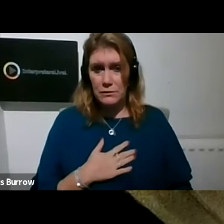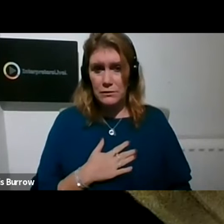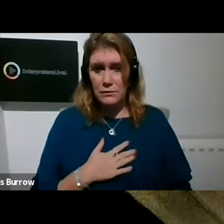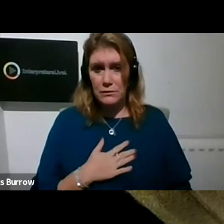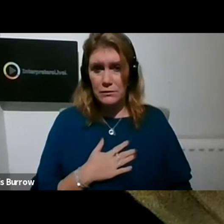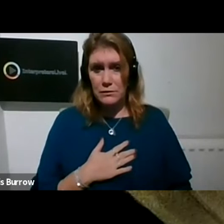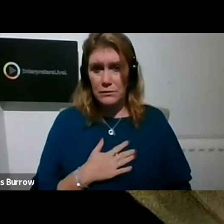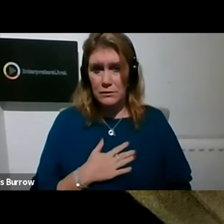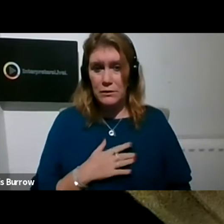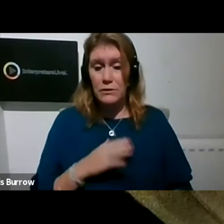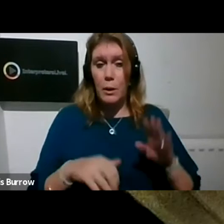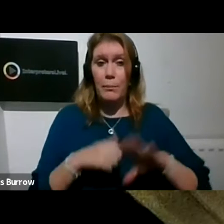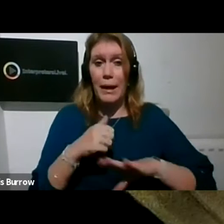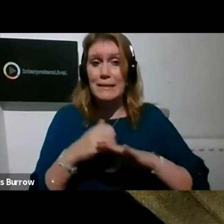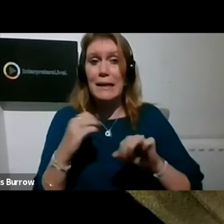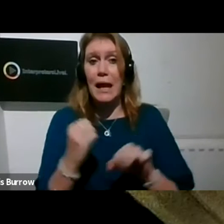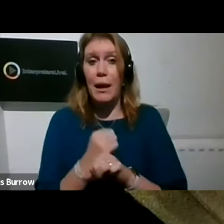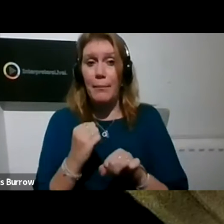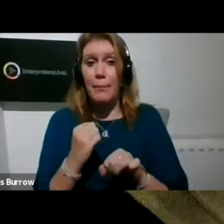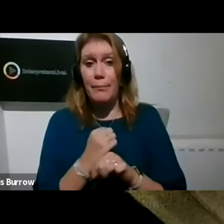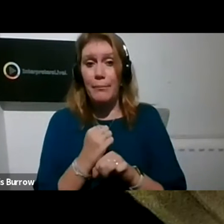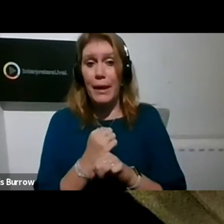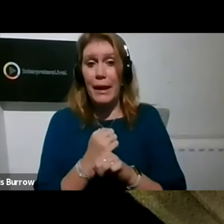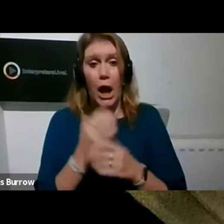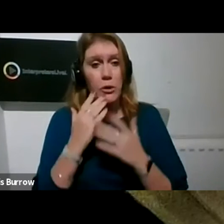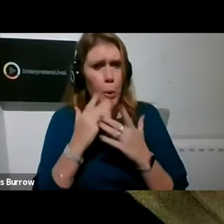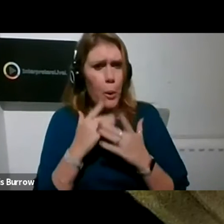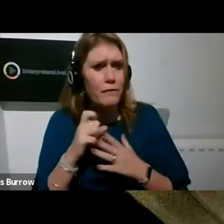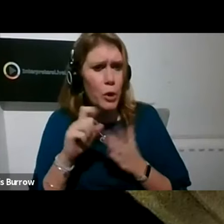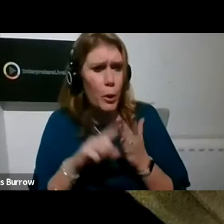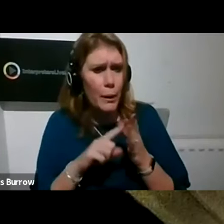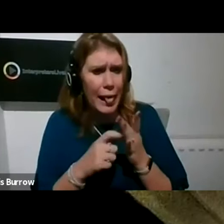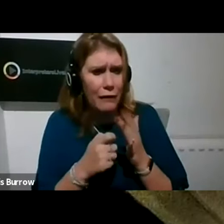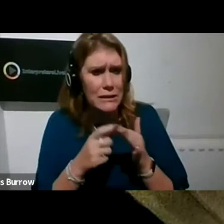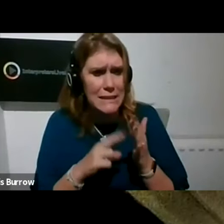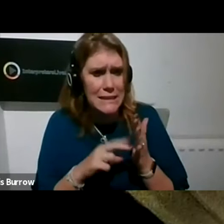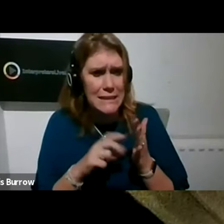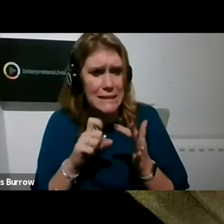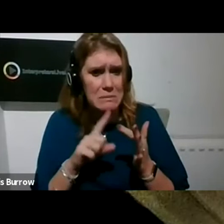a sampler which Clarence, I don't know if anyone knows Clarence.